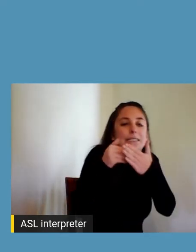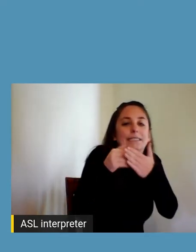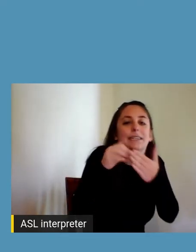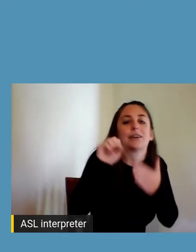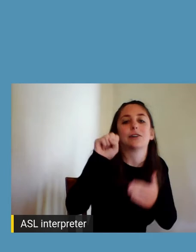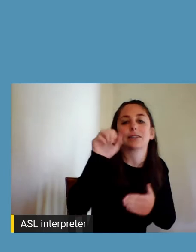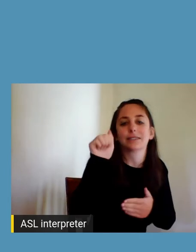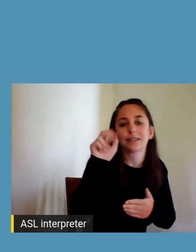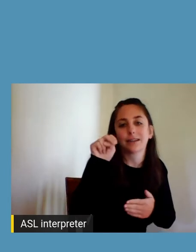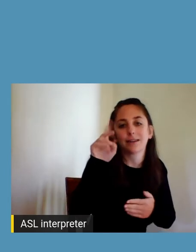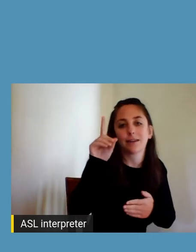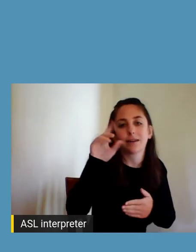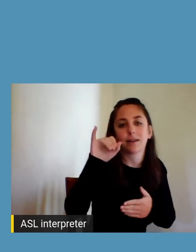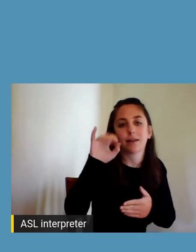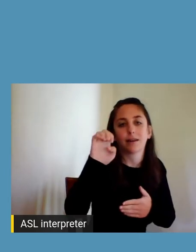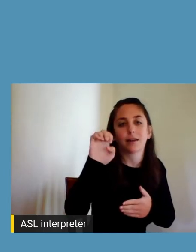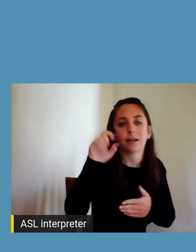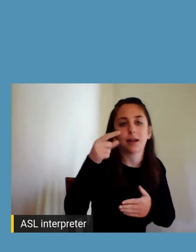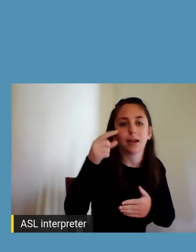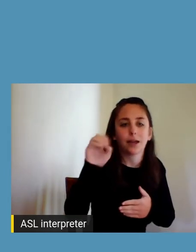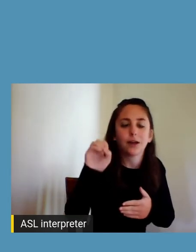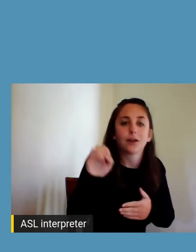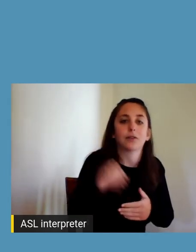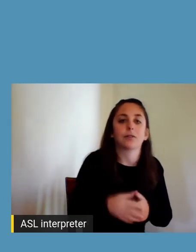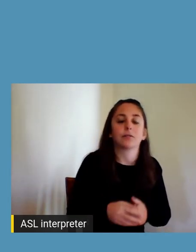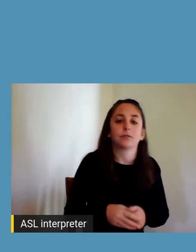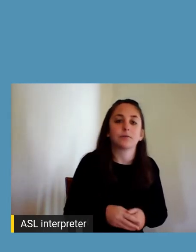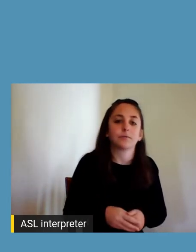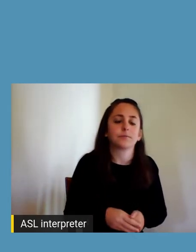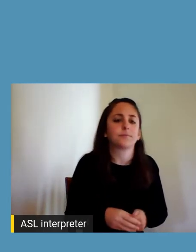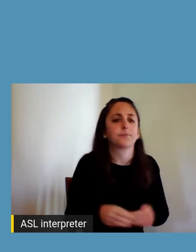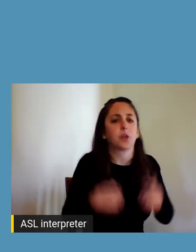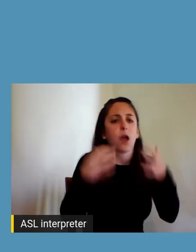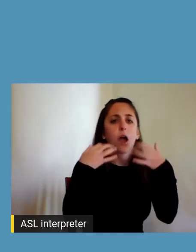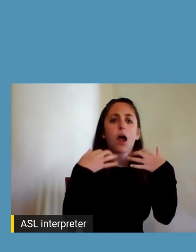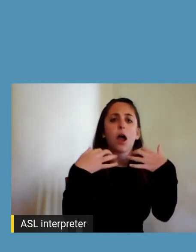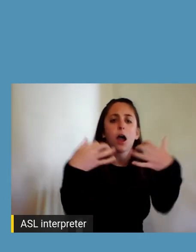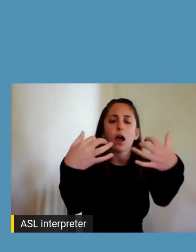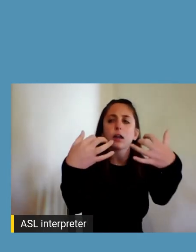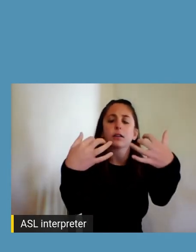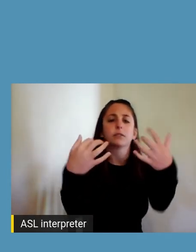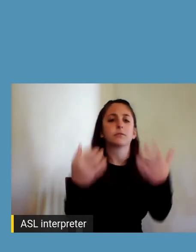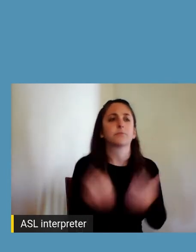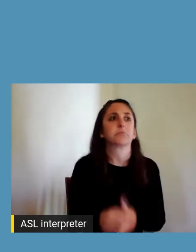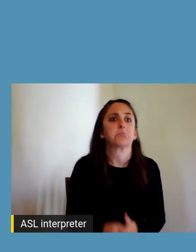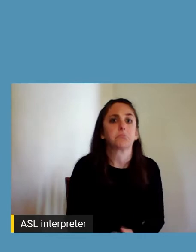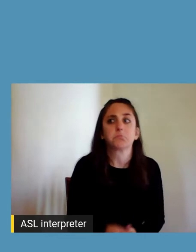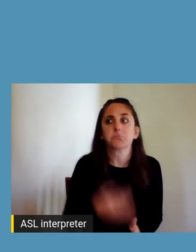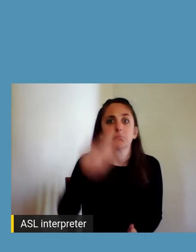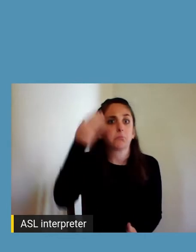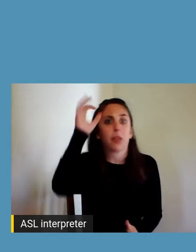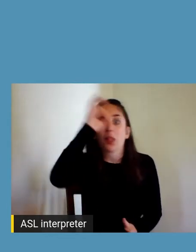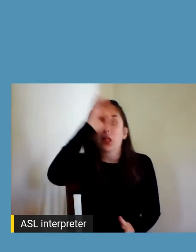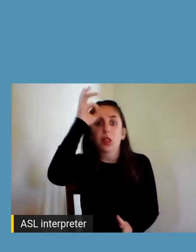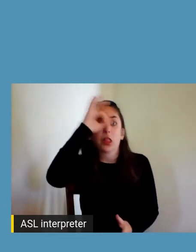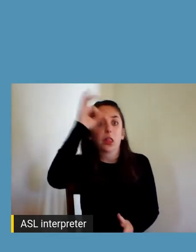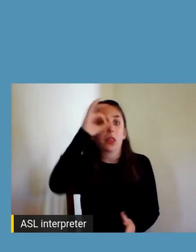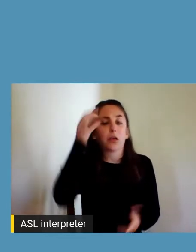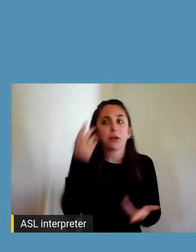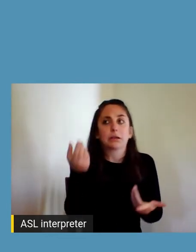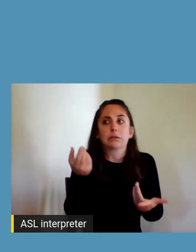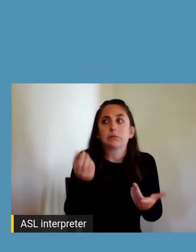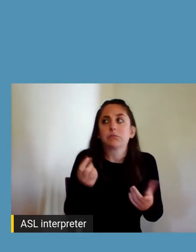Anyway, I've gotten a chuckle at most with that joke. Why? My audience just never seems to know who she is or why the joke is